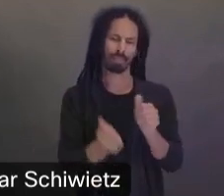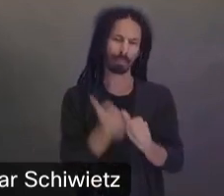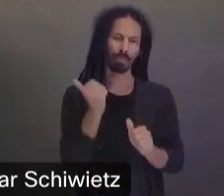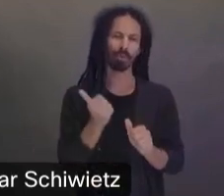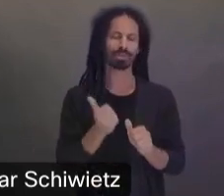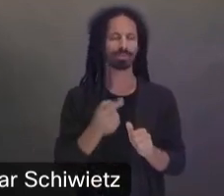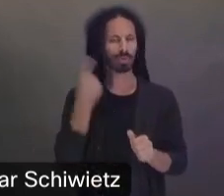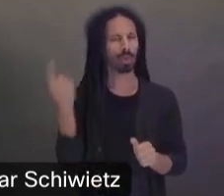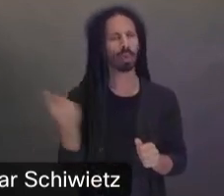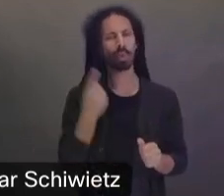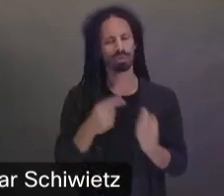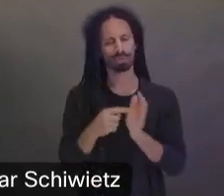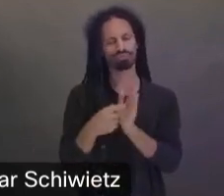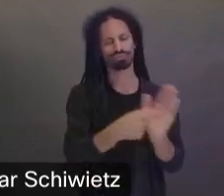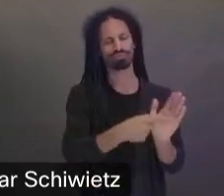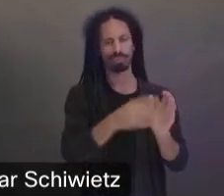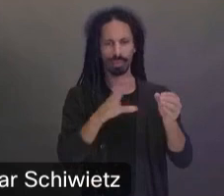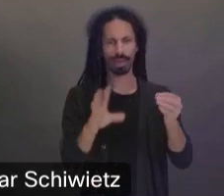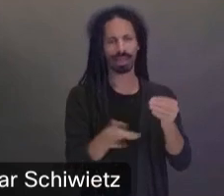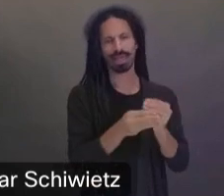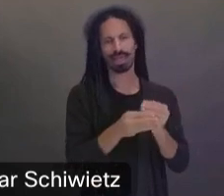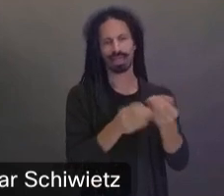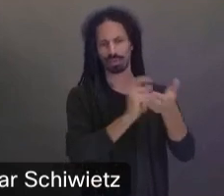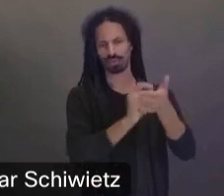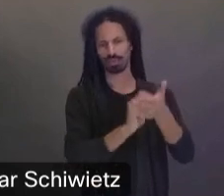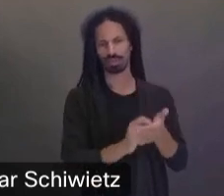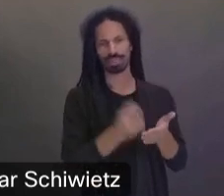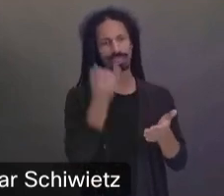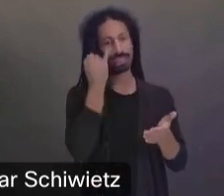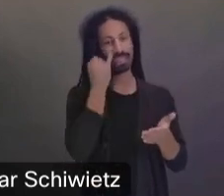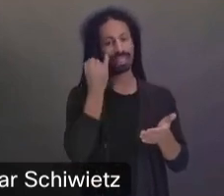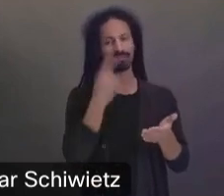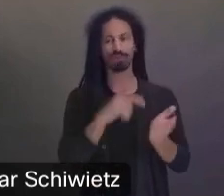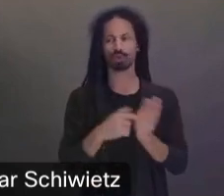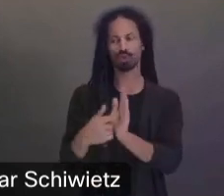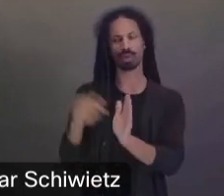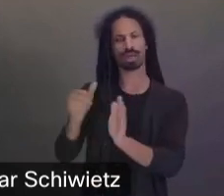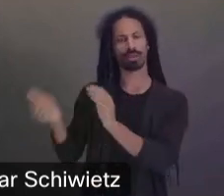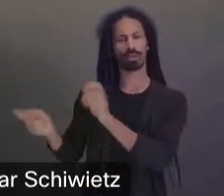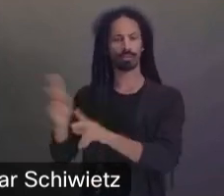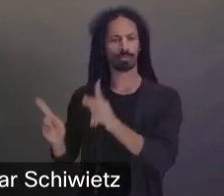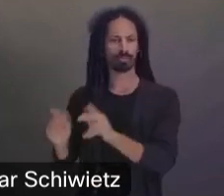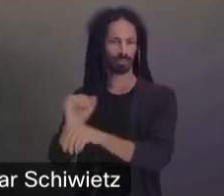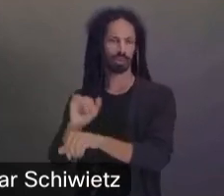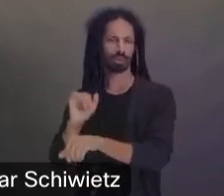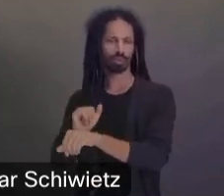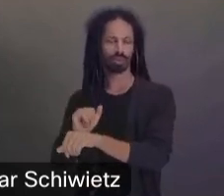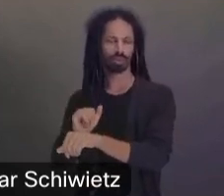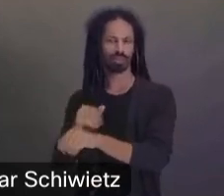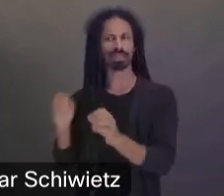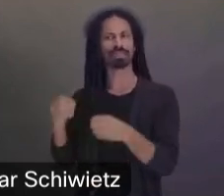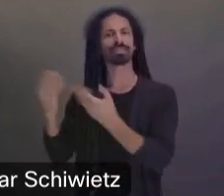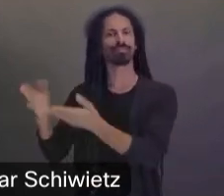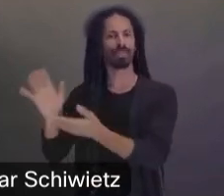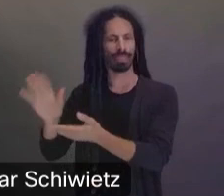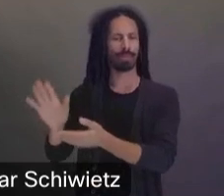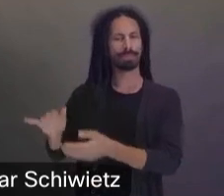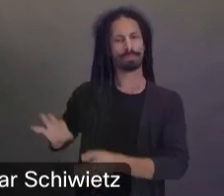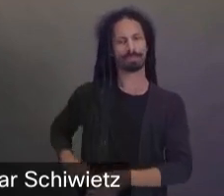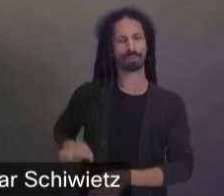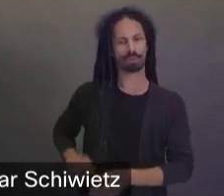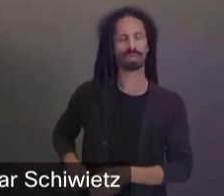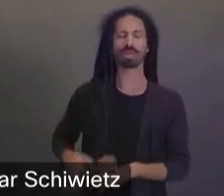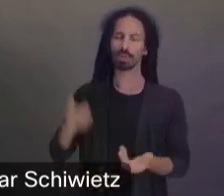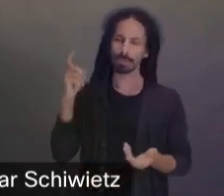shown within your writing when we are giving credit to someone else's work. We need to acknowledge the author and the